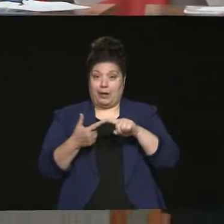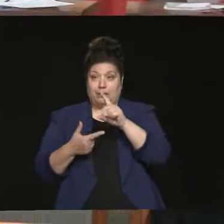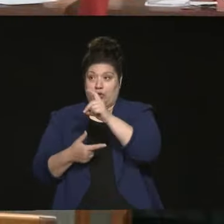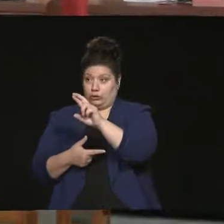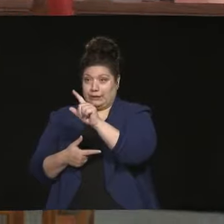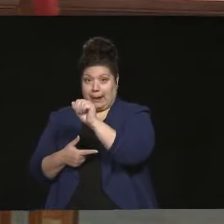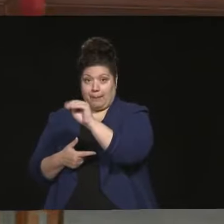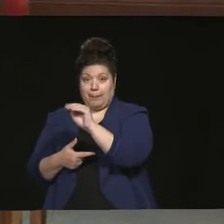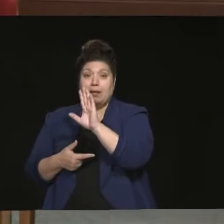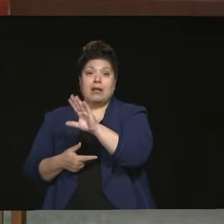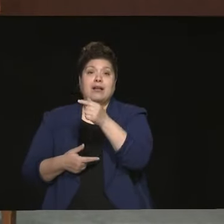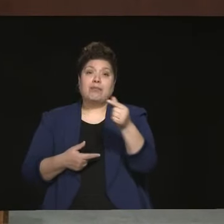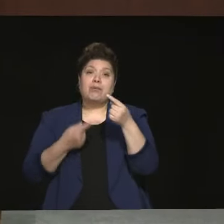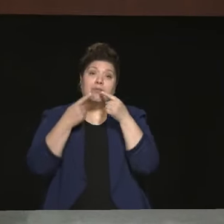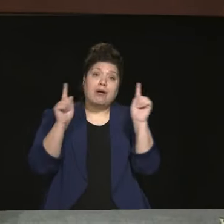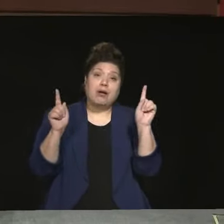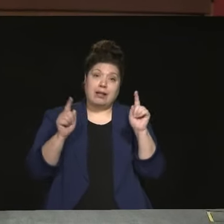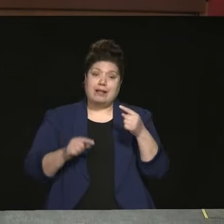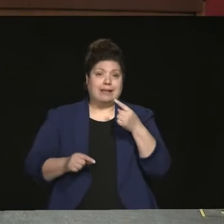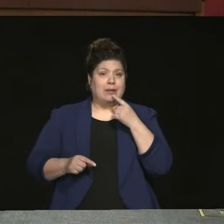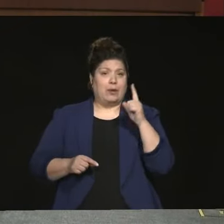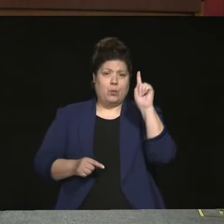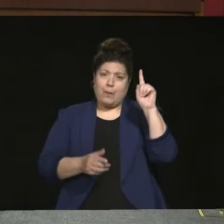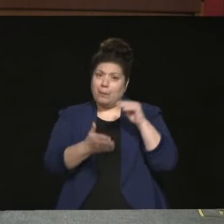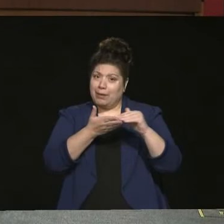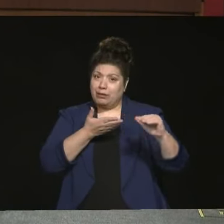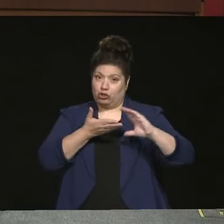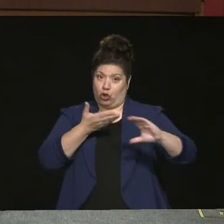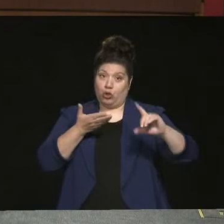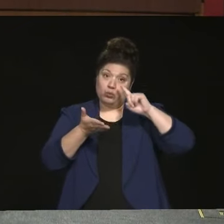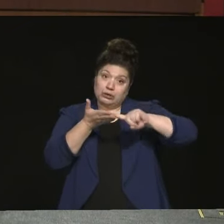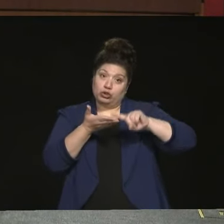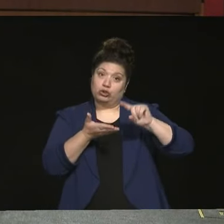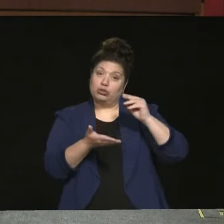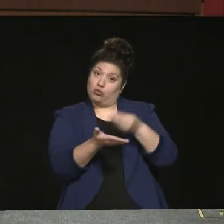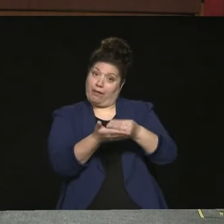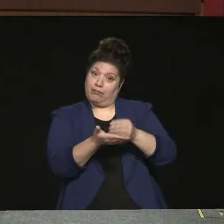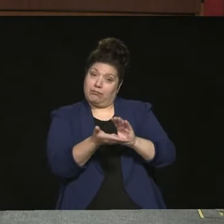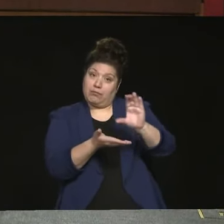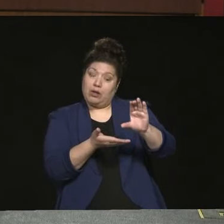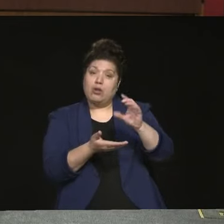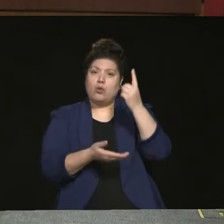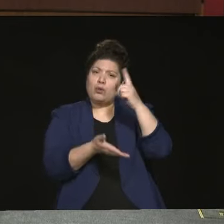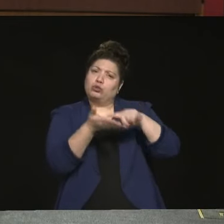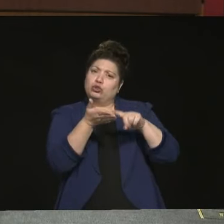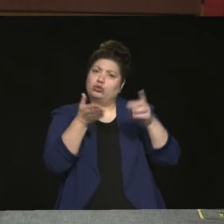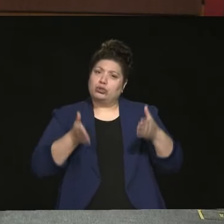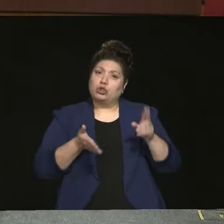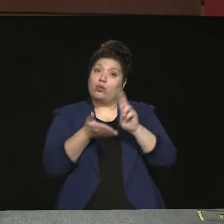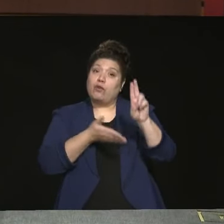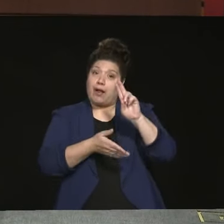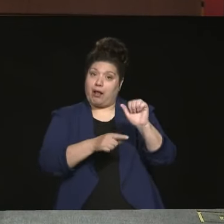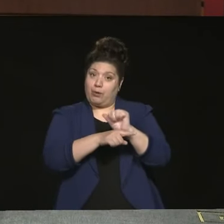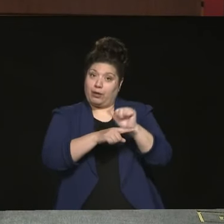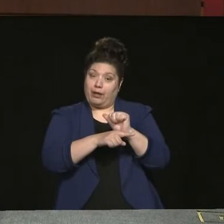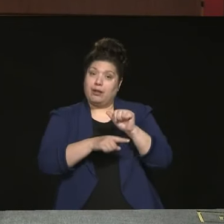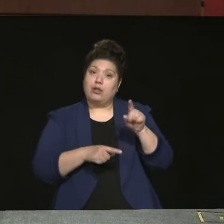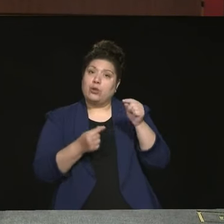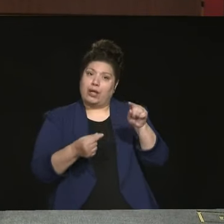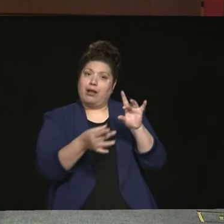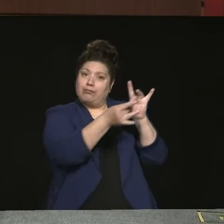million COVID-19 research grant to a researcher at the University of Alberta to work in collaboration with the Wuhan Institute of Virology.